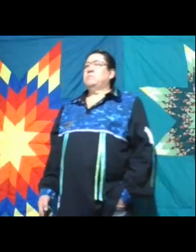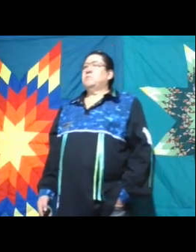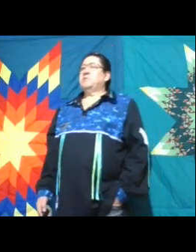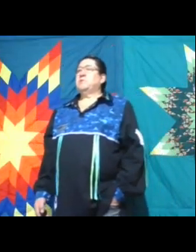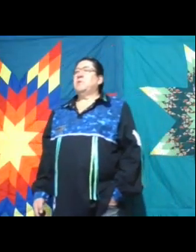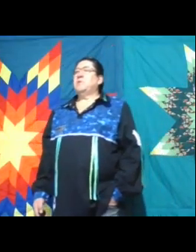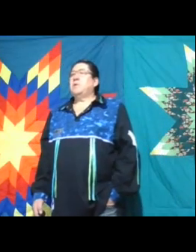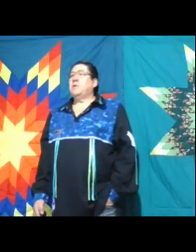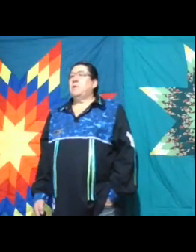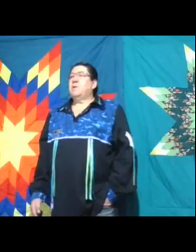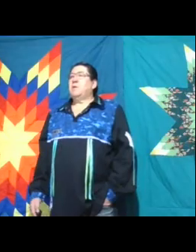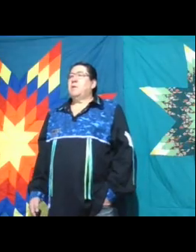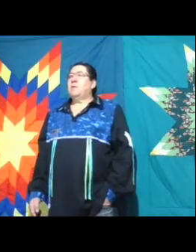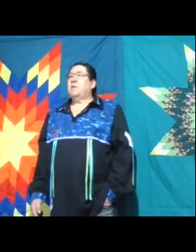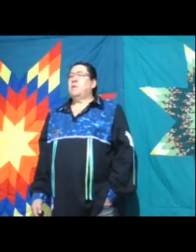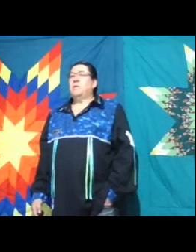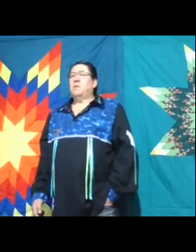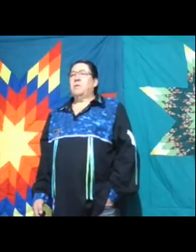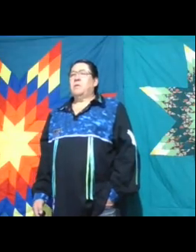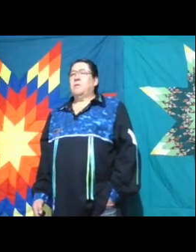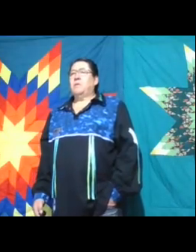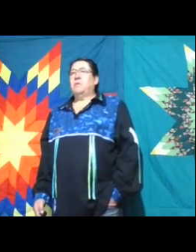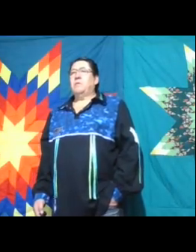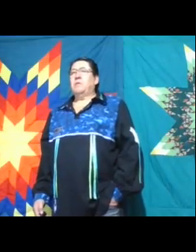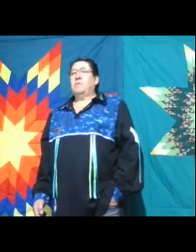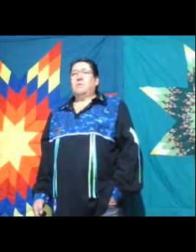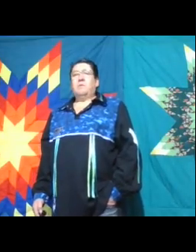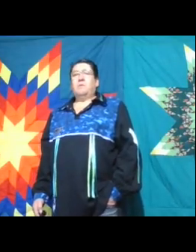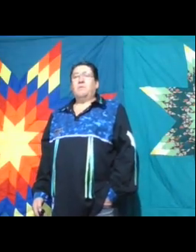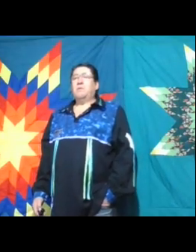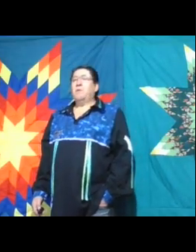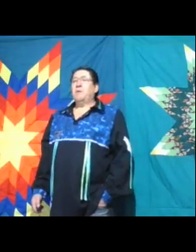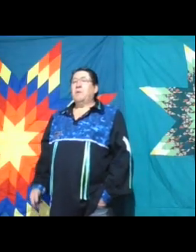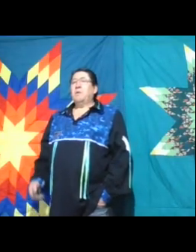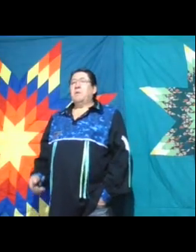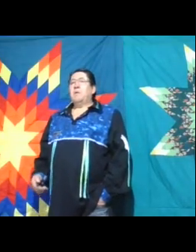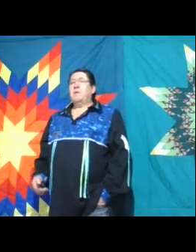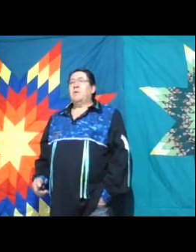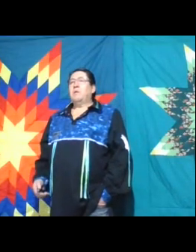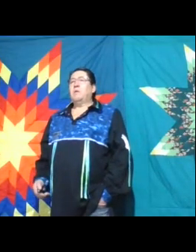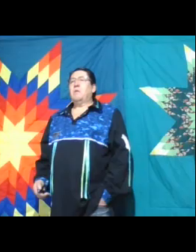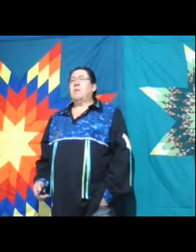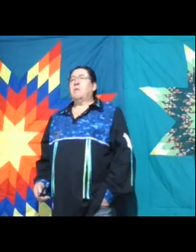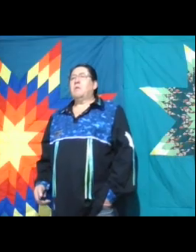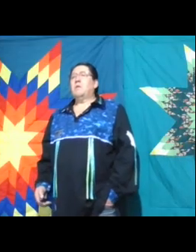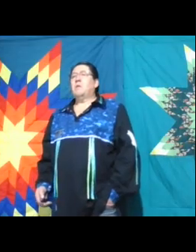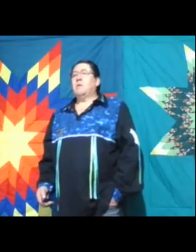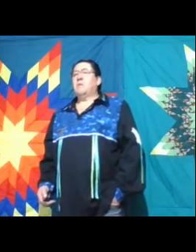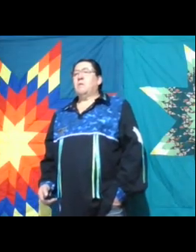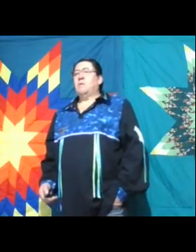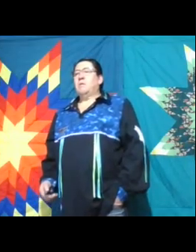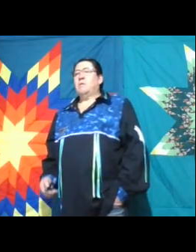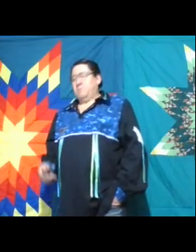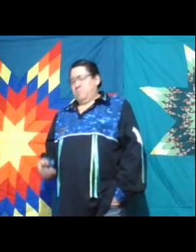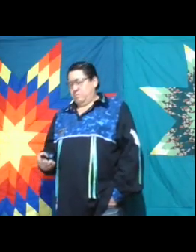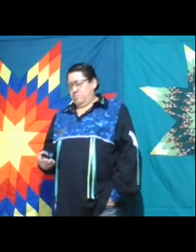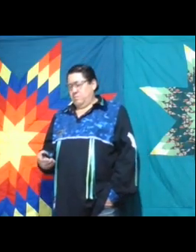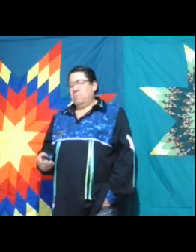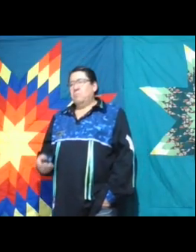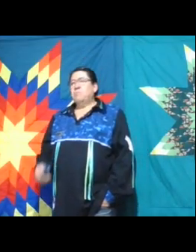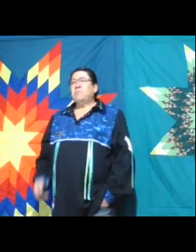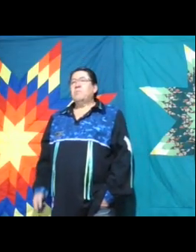professionals. Everything that we do at Eco Canada is geared towards driving sustainable economic growth and ensuring that environmental best care and